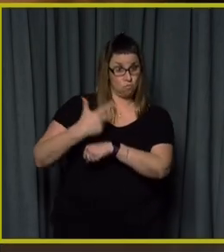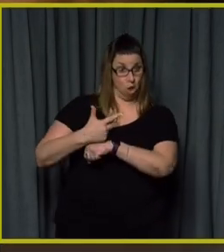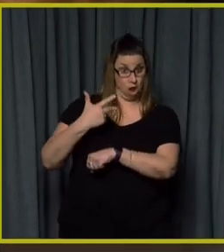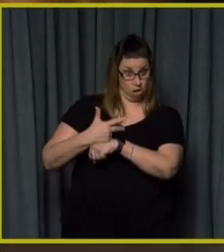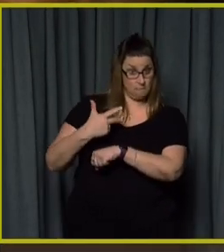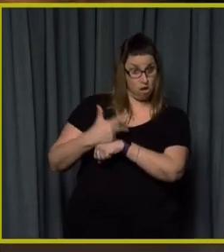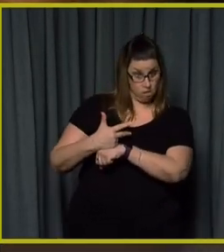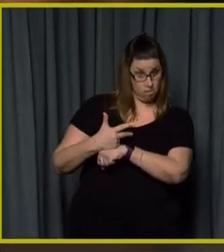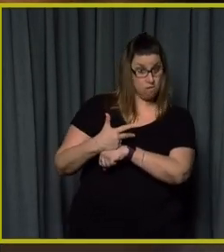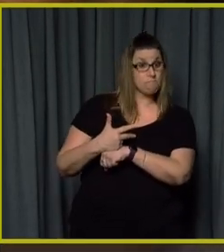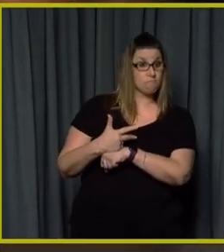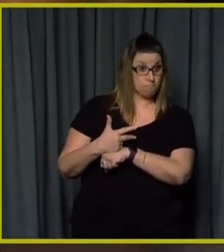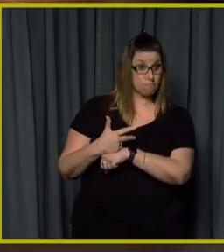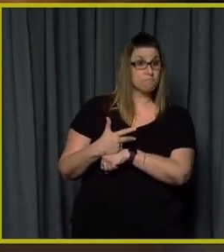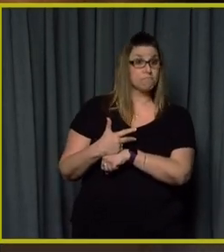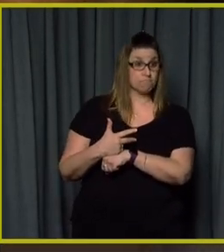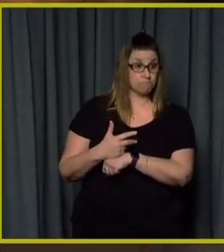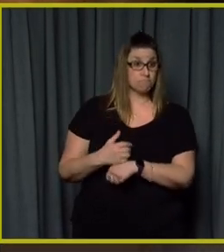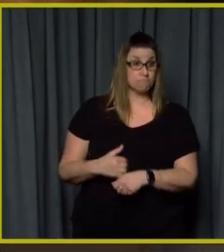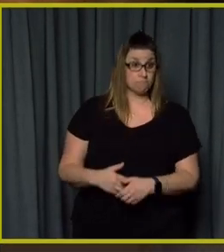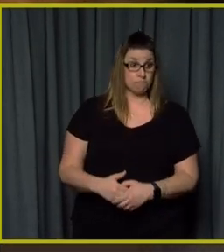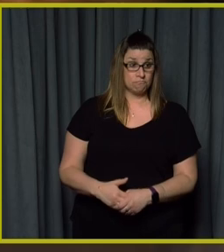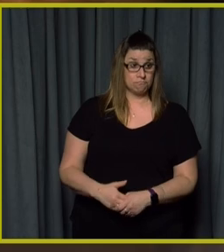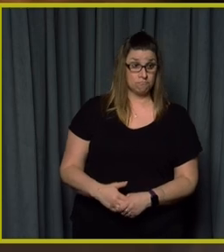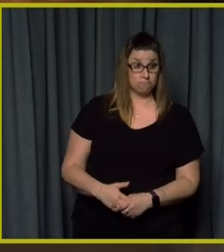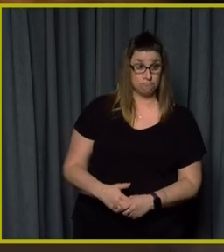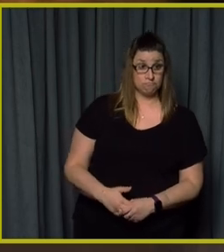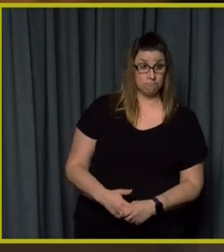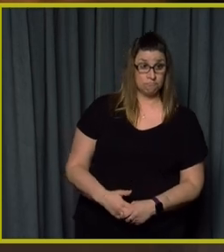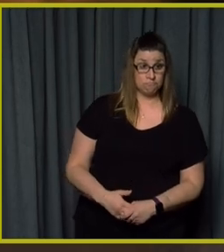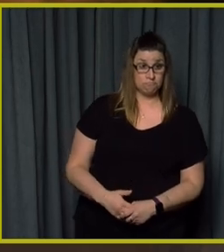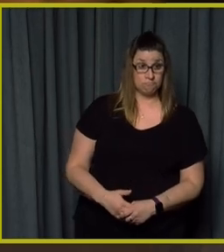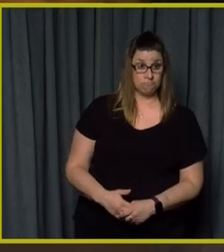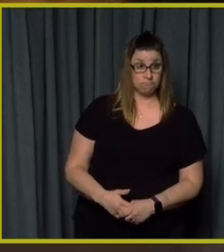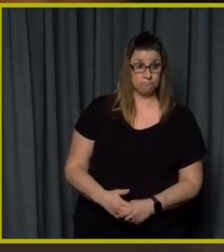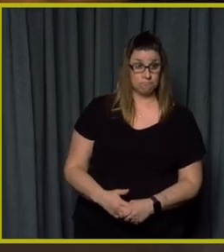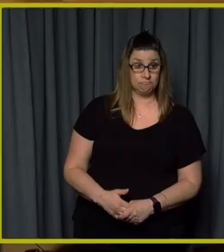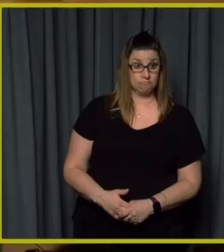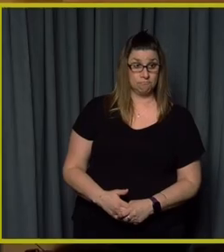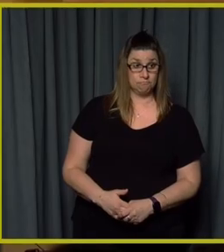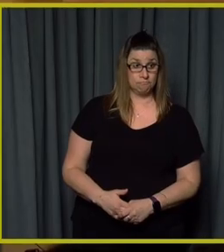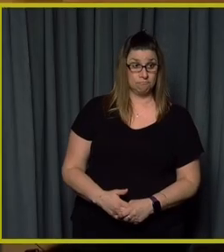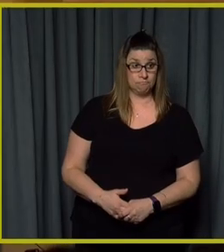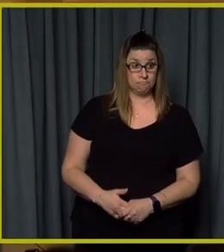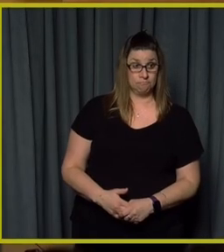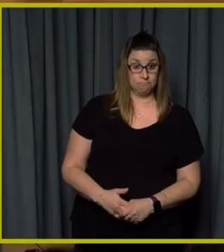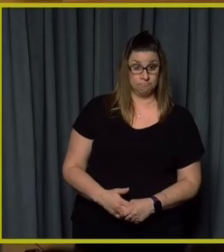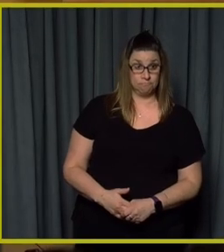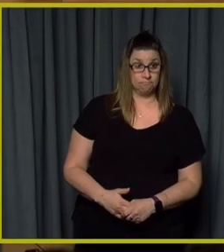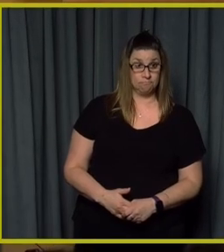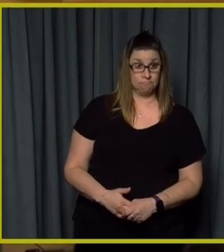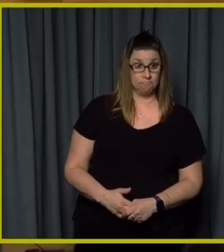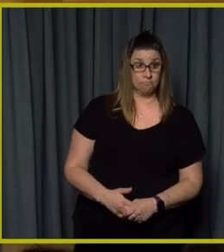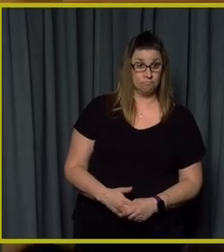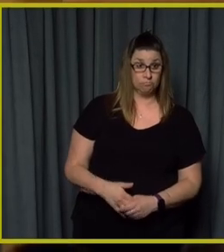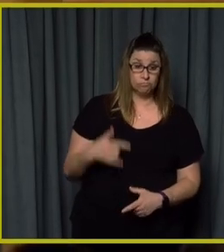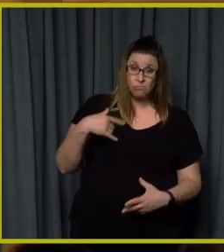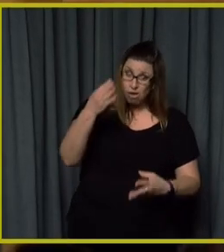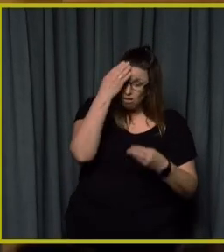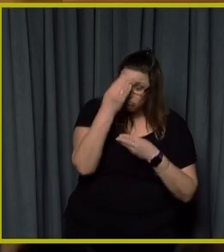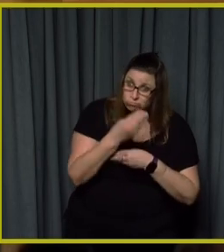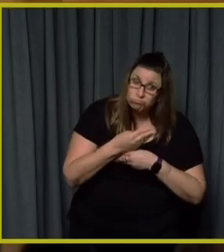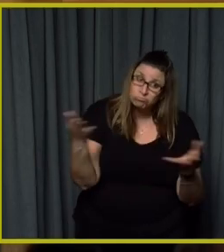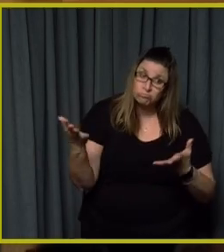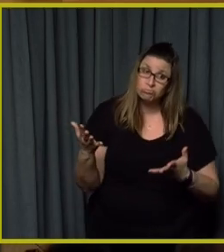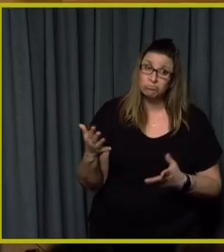Les quiero platicar lo que todos los inmigrantes pasamos en el centro de detención. I want to tell you what all immigrants